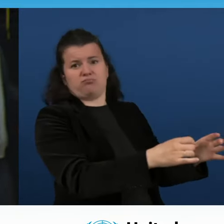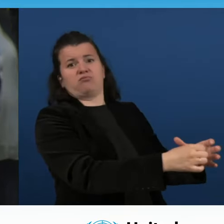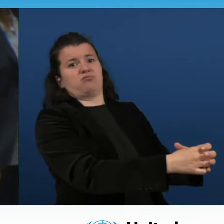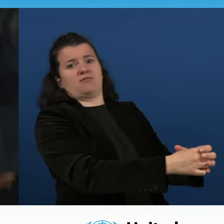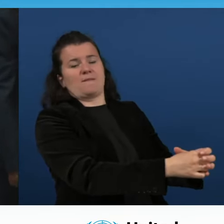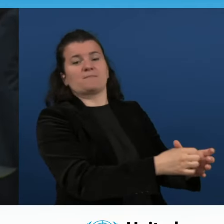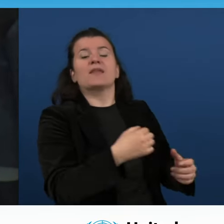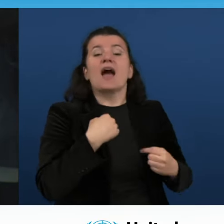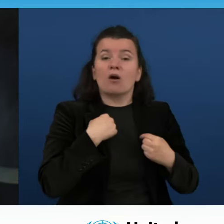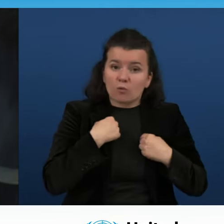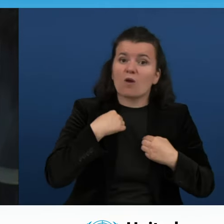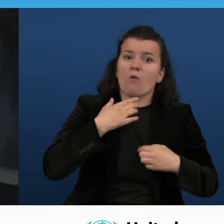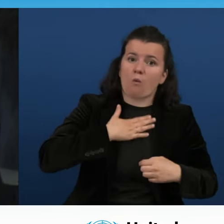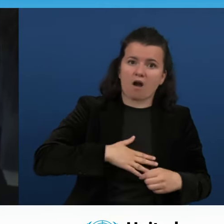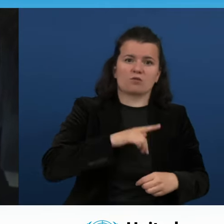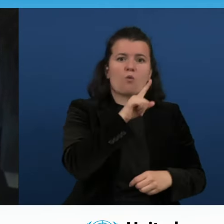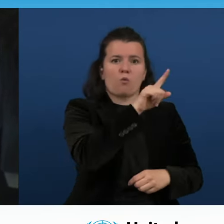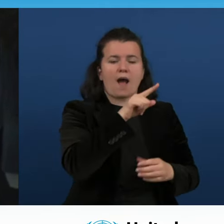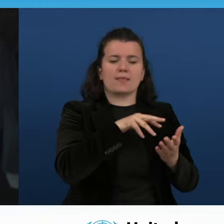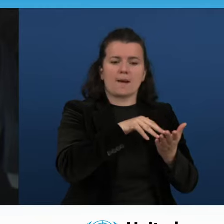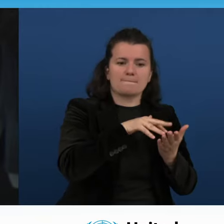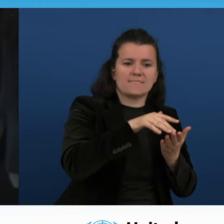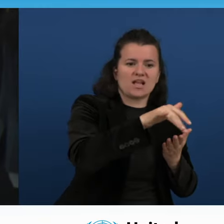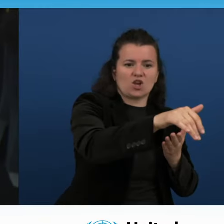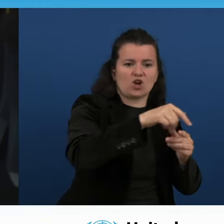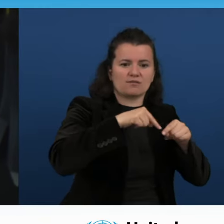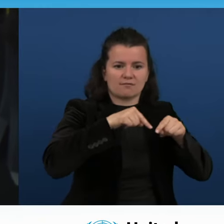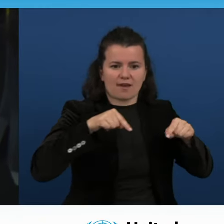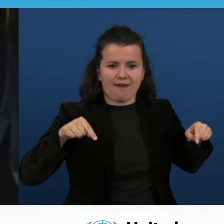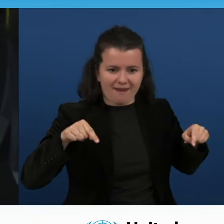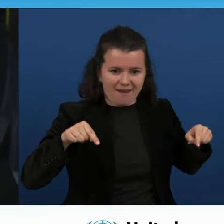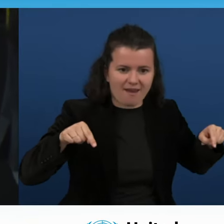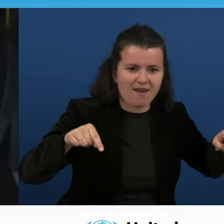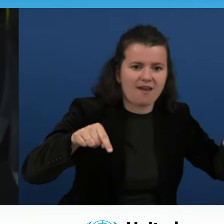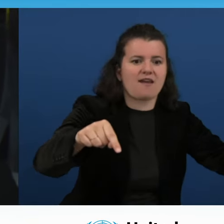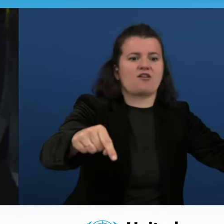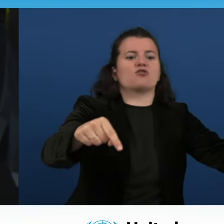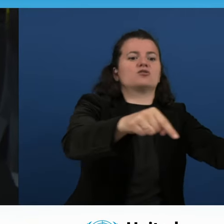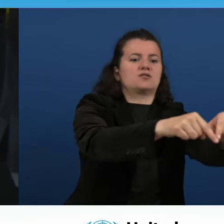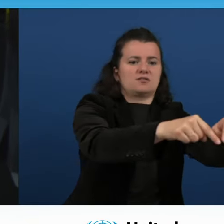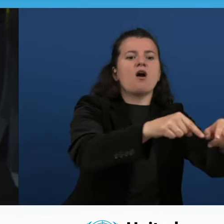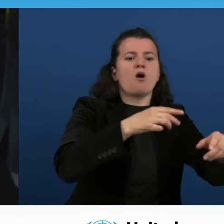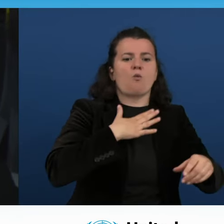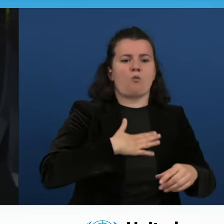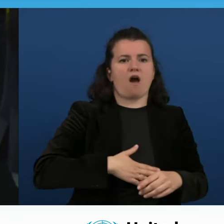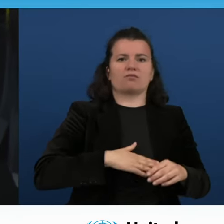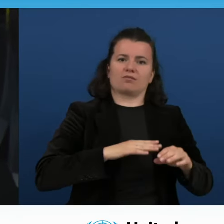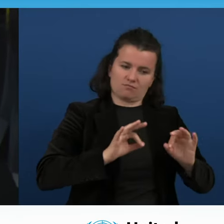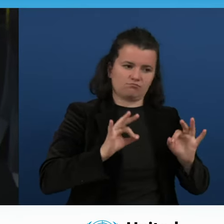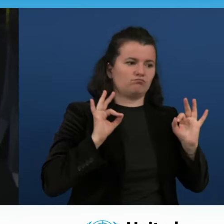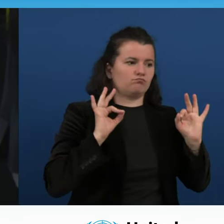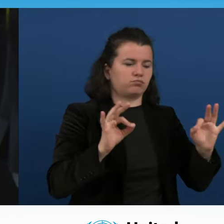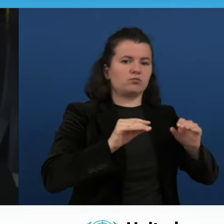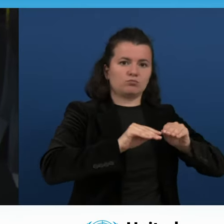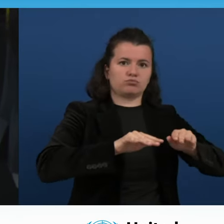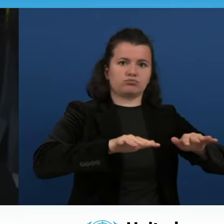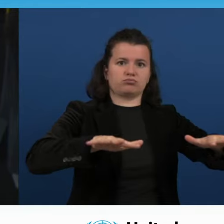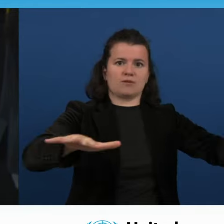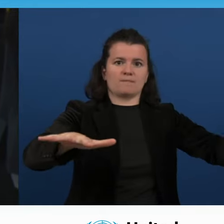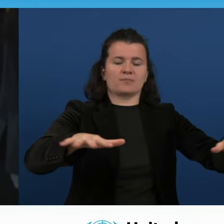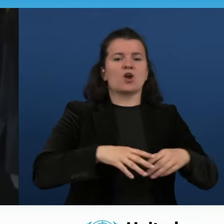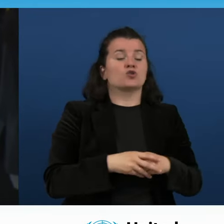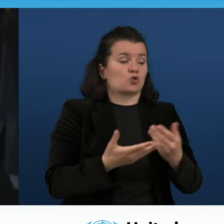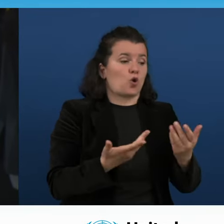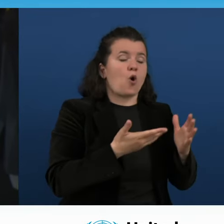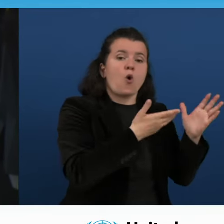by 2030. Yes, the cycle of poverty is stubborn. It might feel like we're scooping water from the ocean with